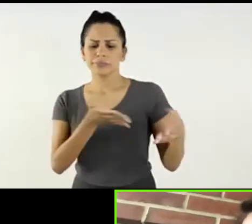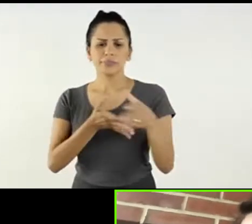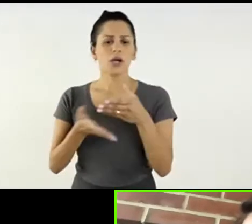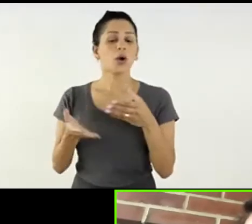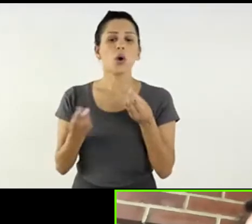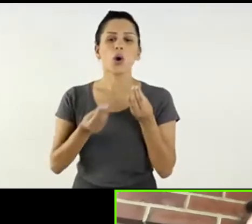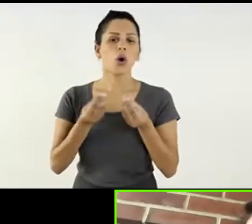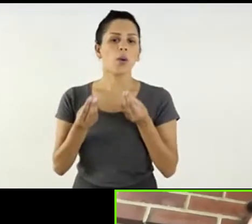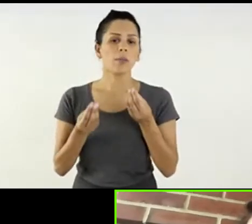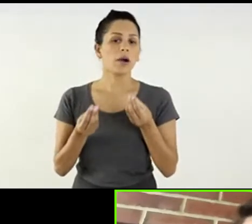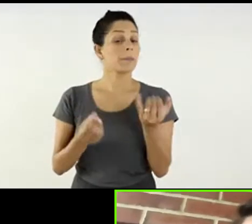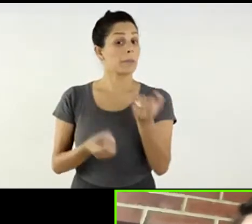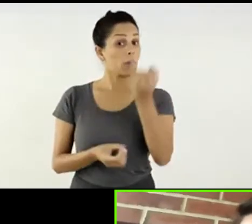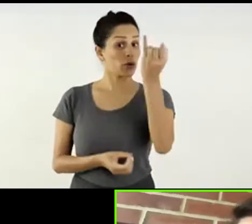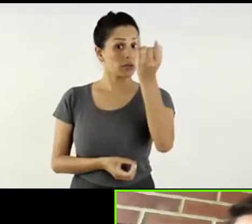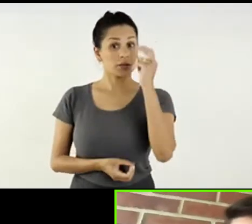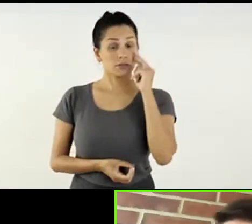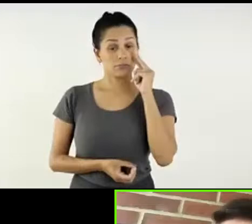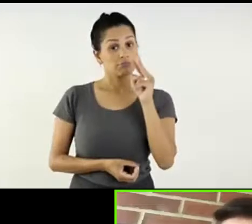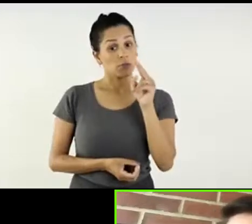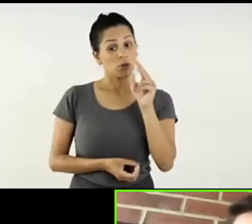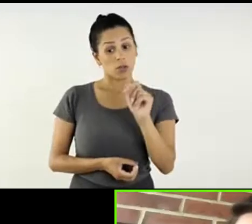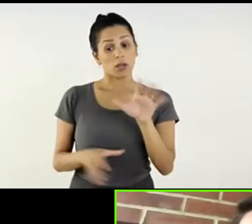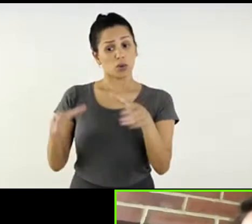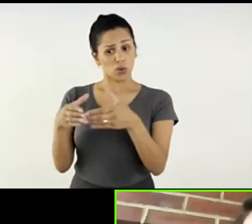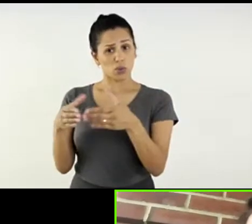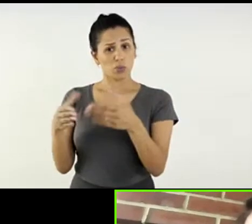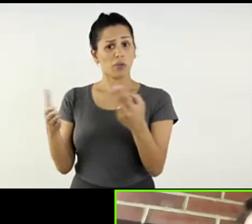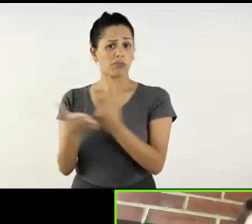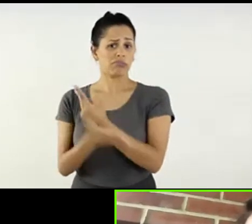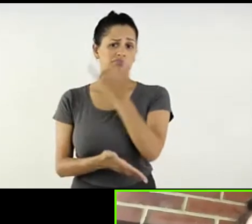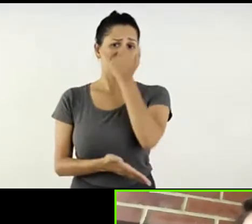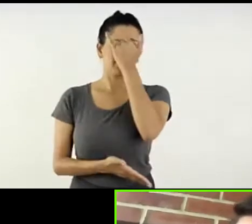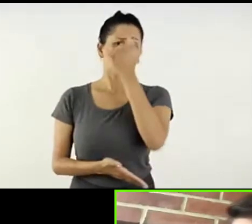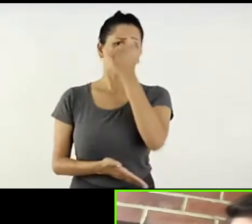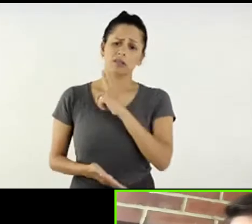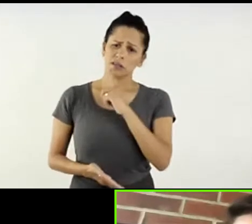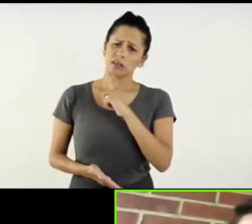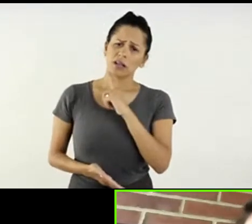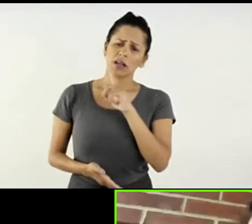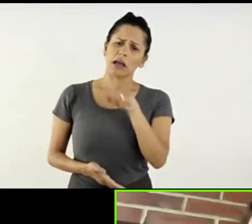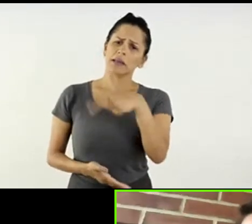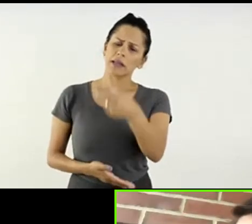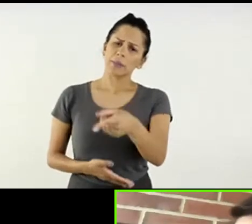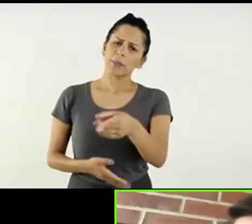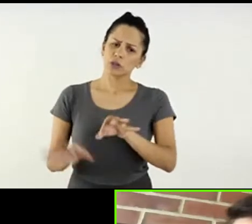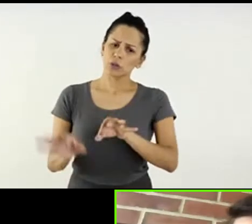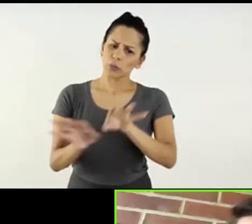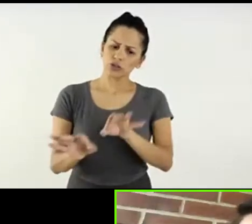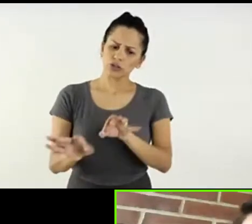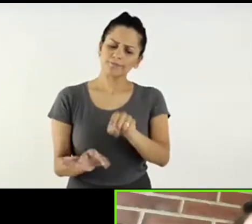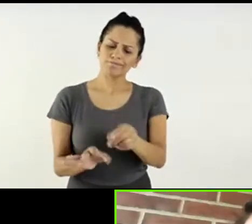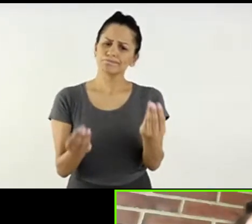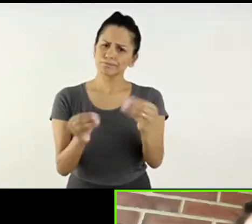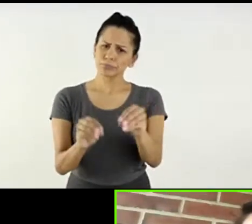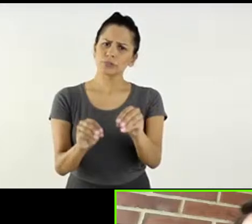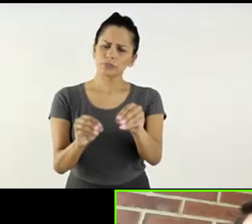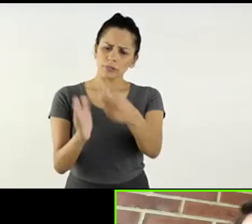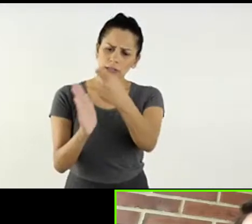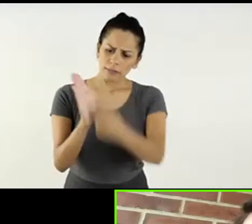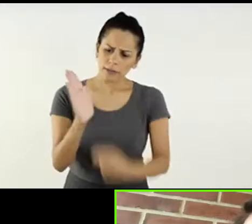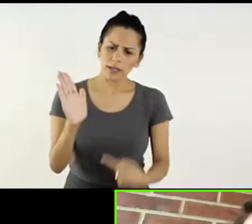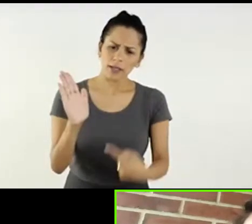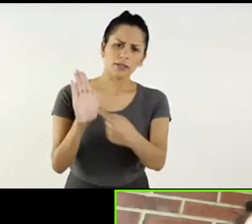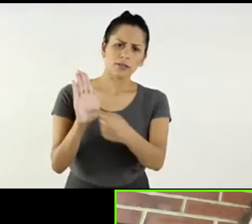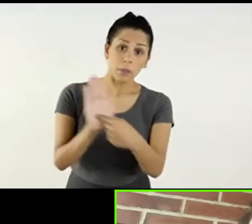and as you say, to inculcate them into the project in some sense, right, into the text, into how I talk about the project, into